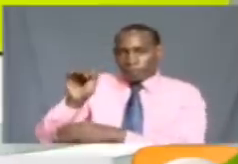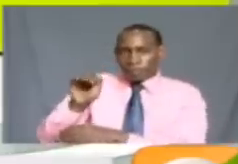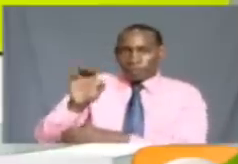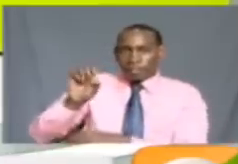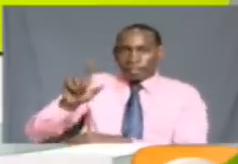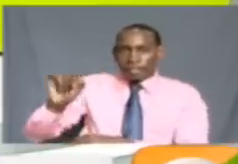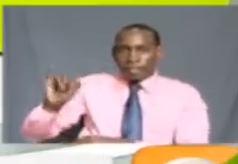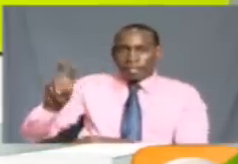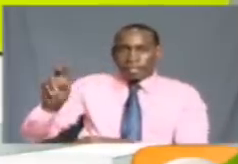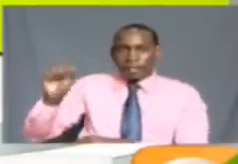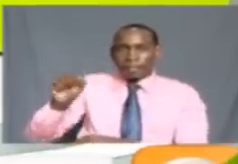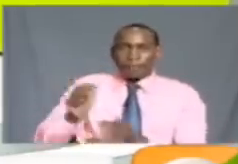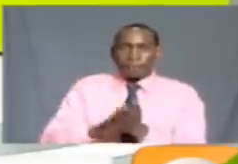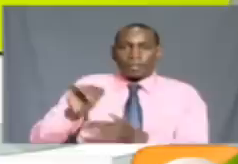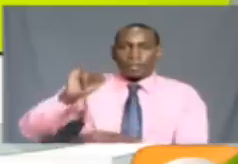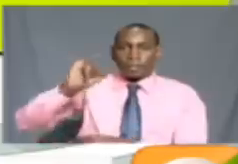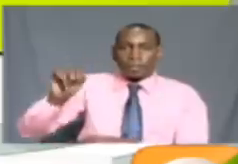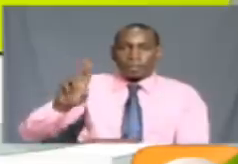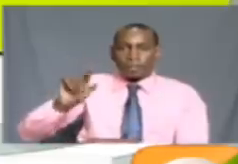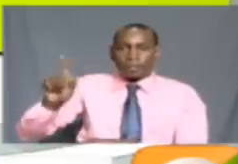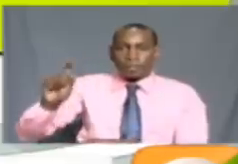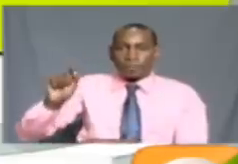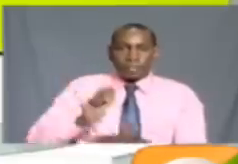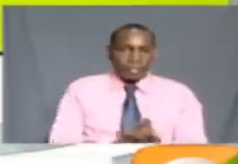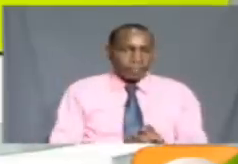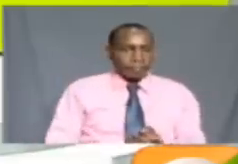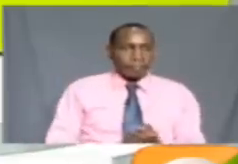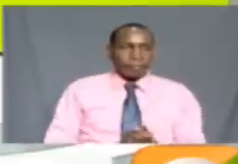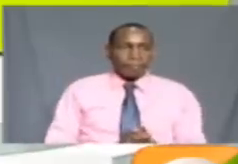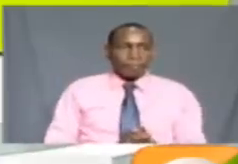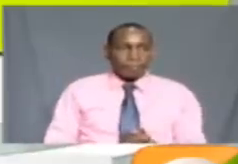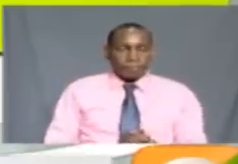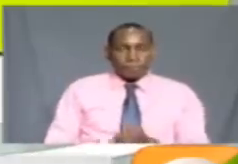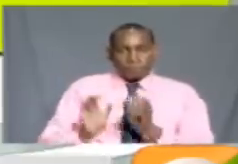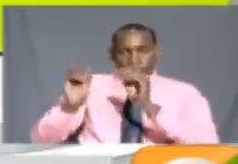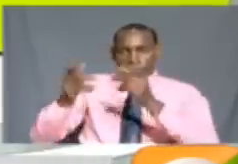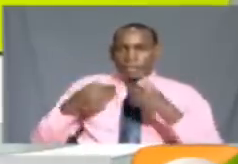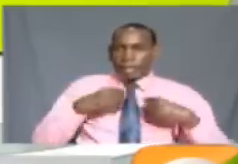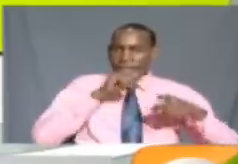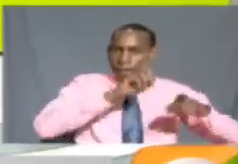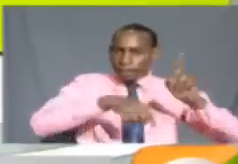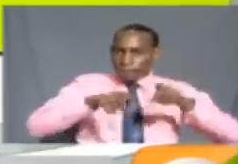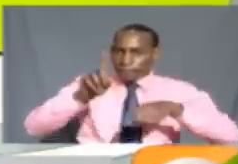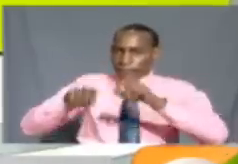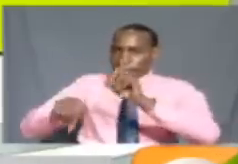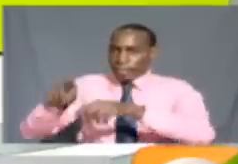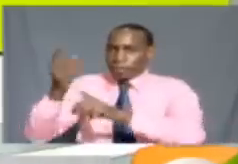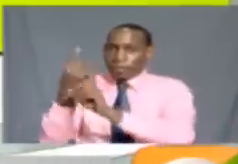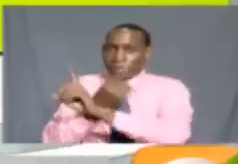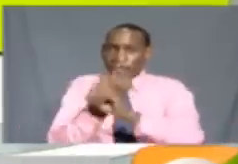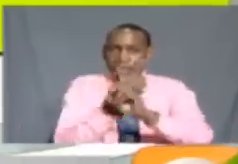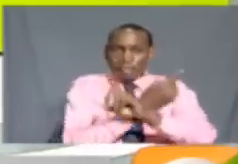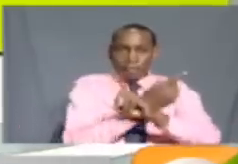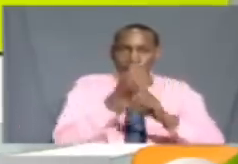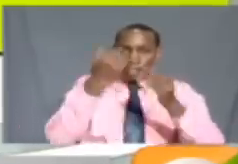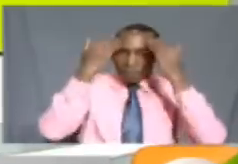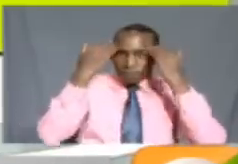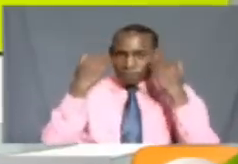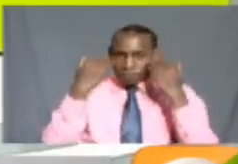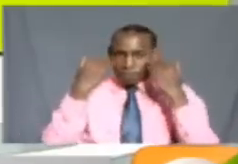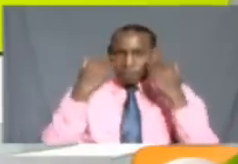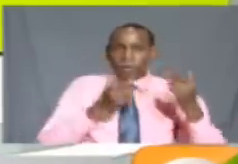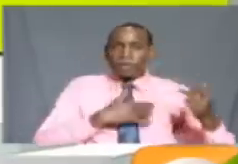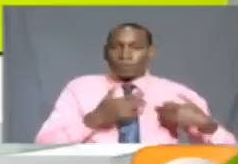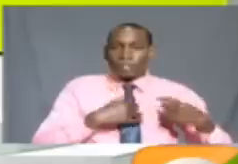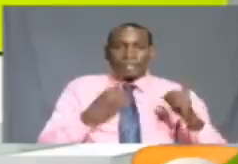but let me begin with you. Yeah. Okay, you see, there's variation. Different jurisdictions consider different things